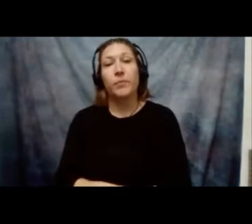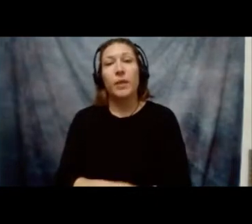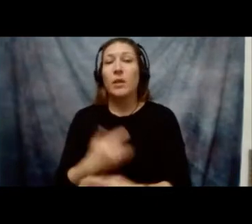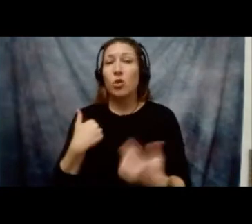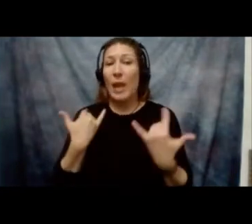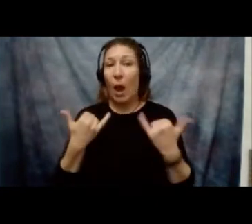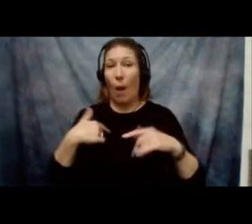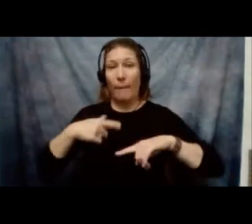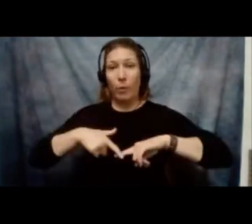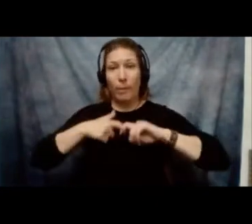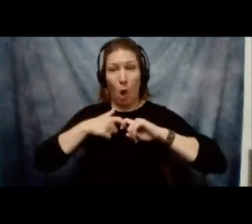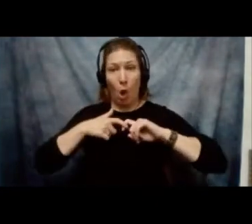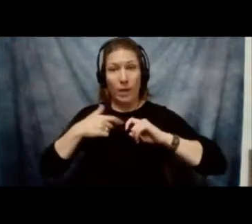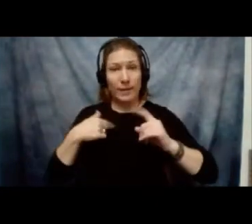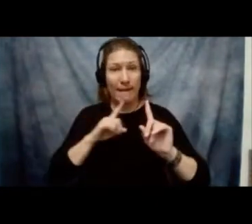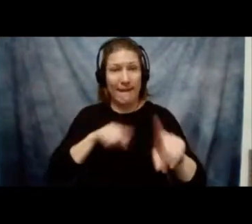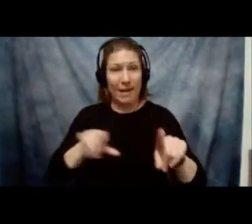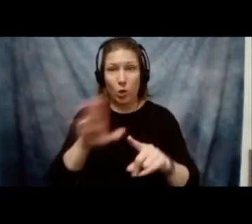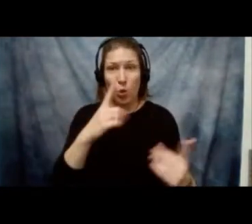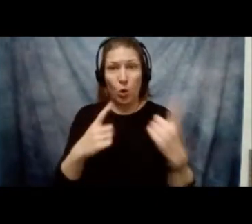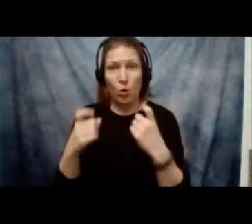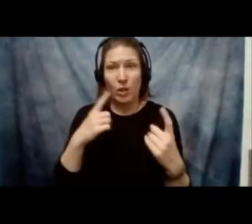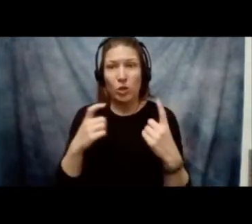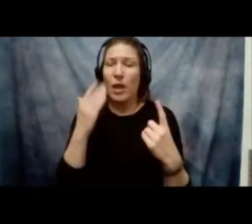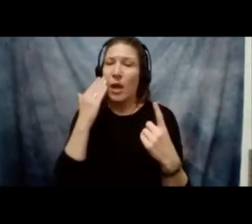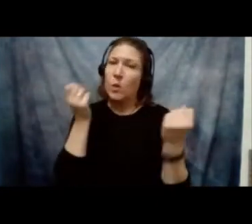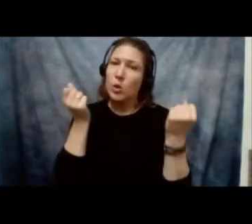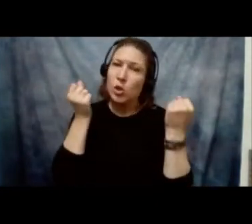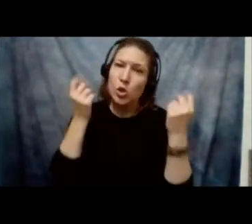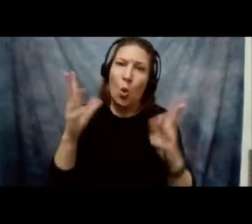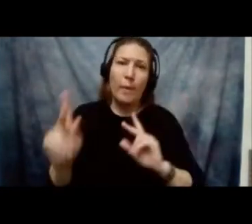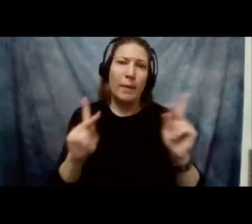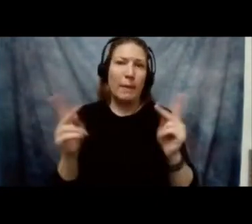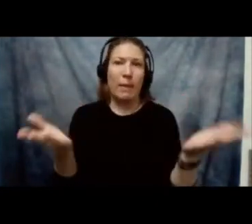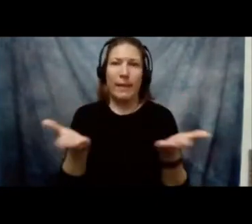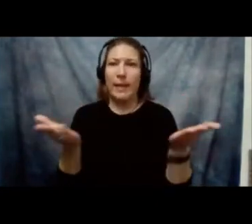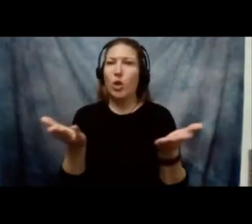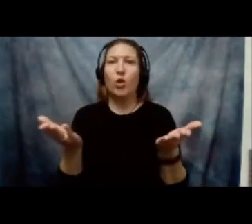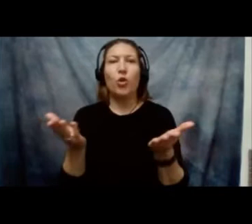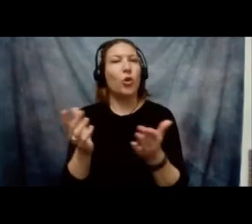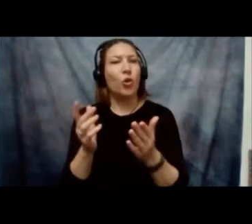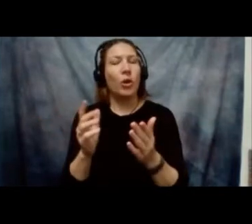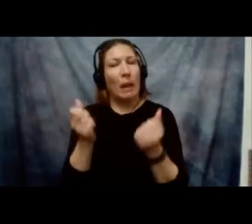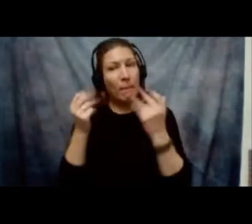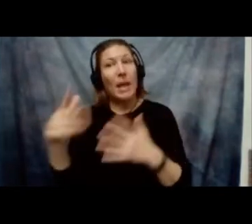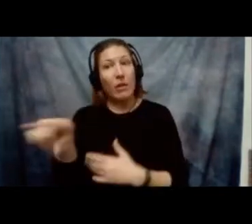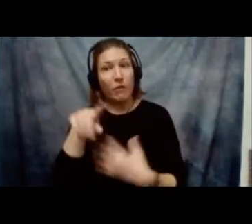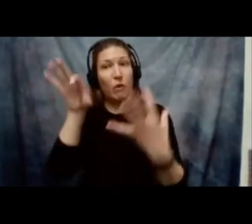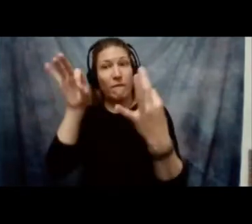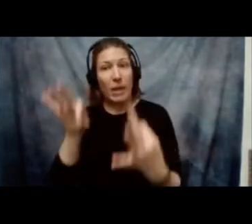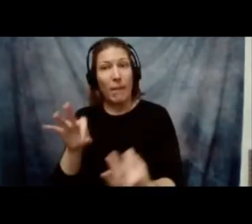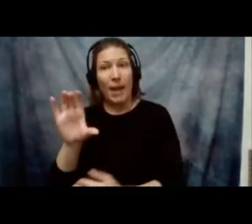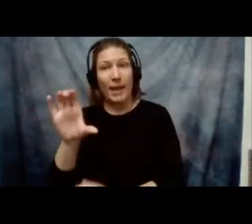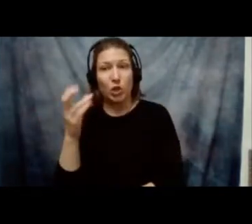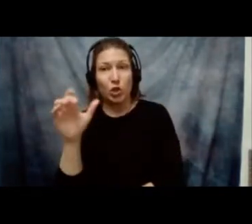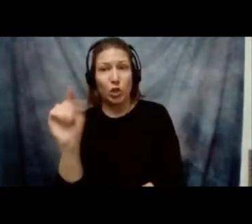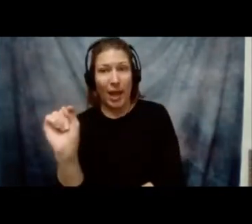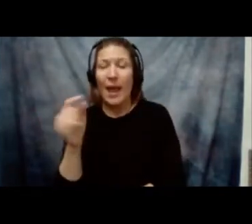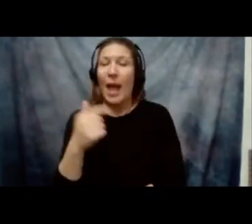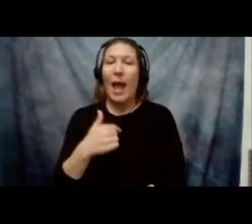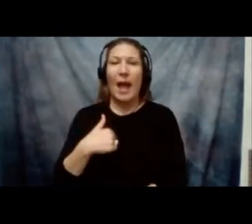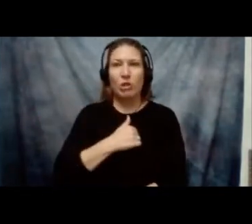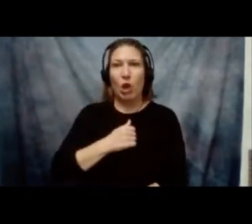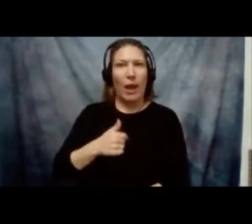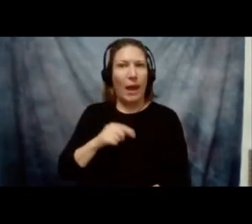many people on the line and so many of you giving some great feedback in chat, I'm afraid I have not been able to keep up with any questions that have come